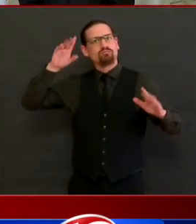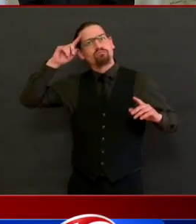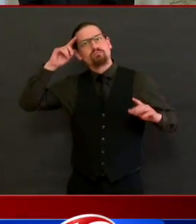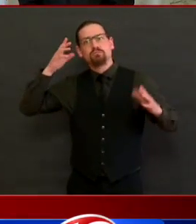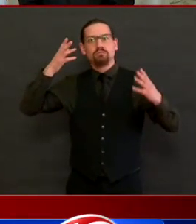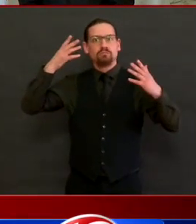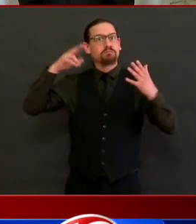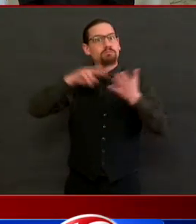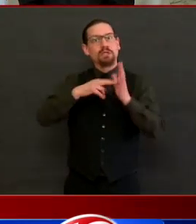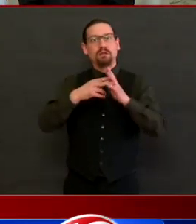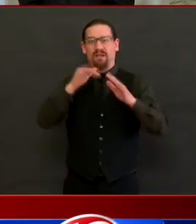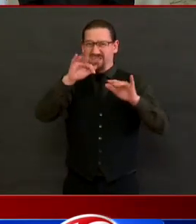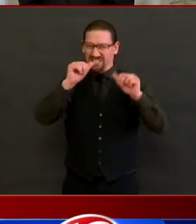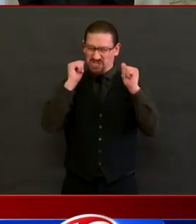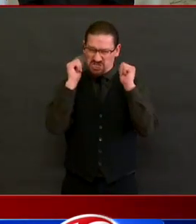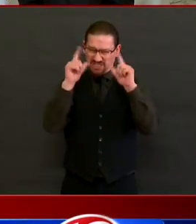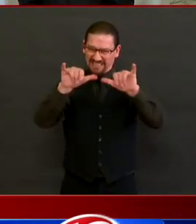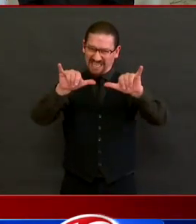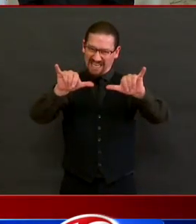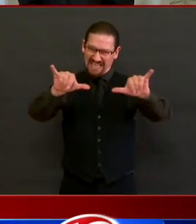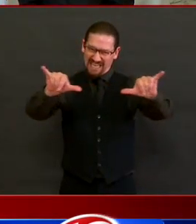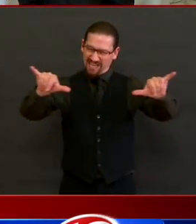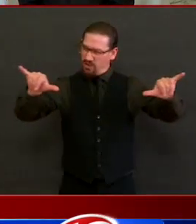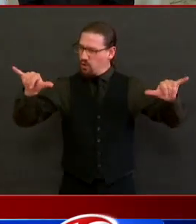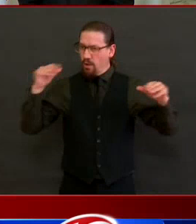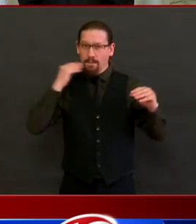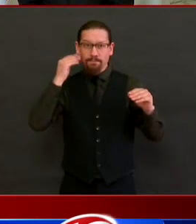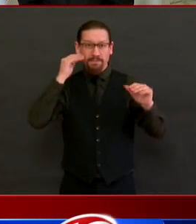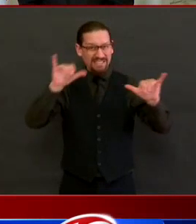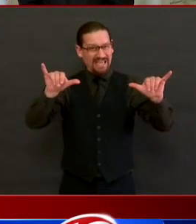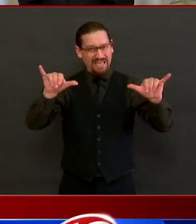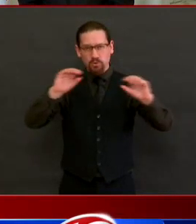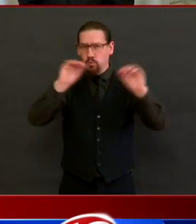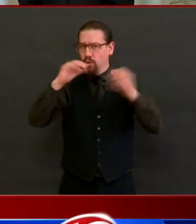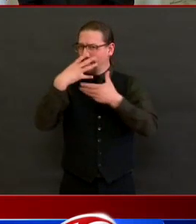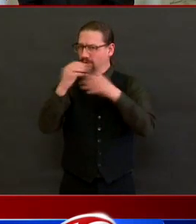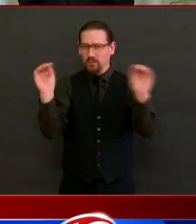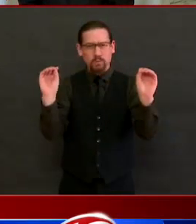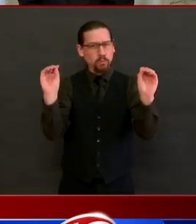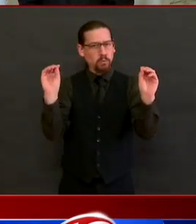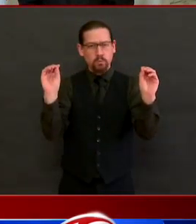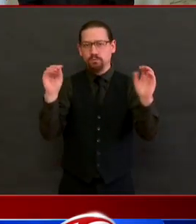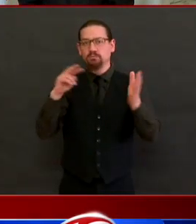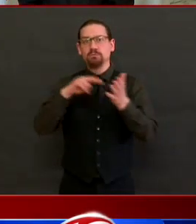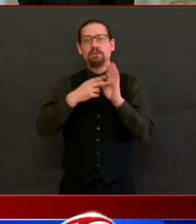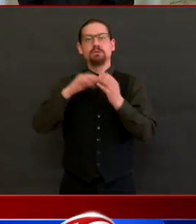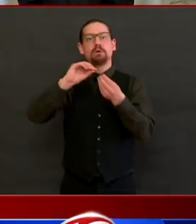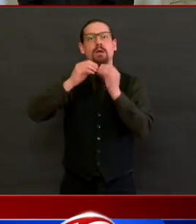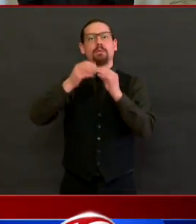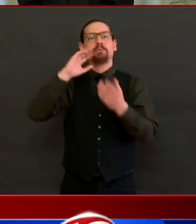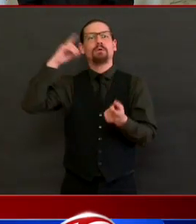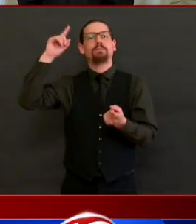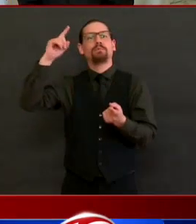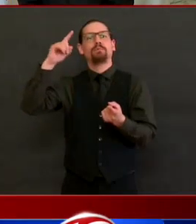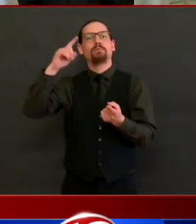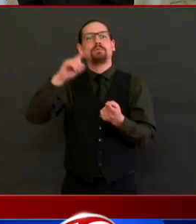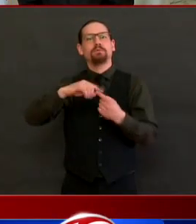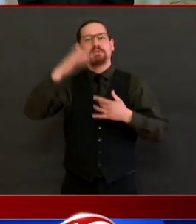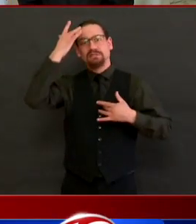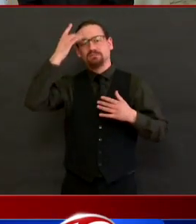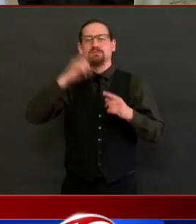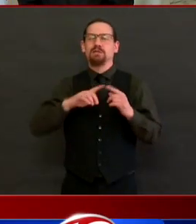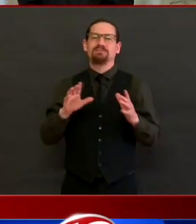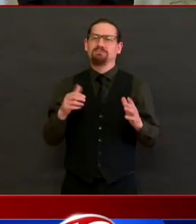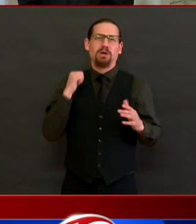can't do that. I'm not suggesting that. My point is, just use some good judgment. You know, I don't want you driving 30, 40 minutes to do your